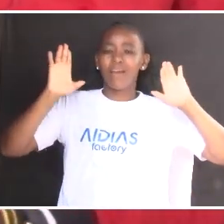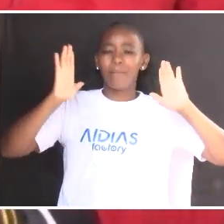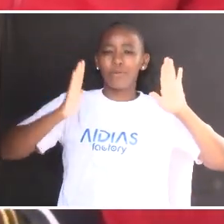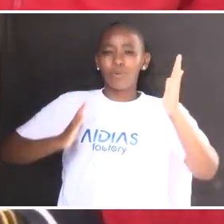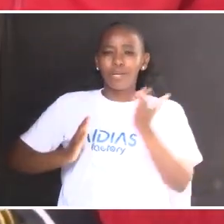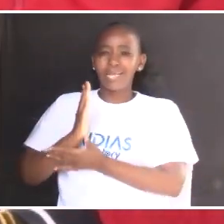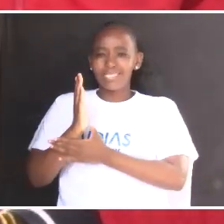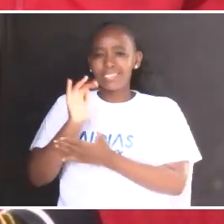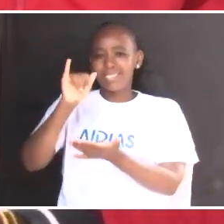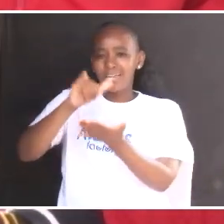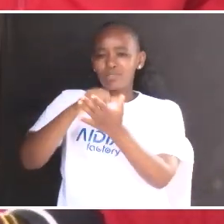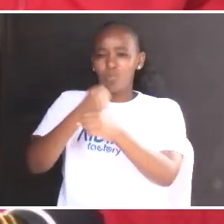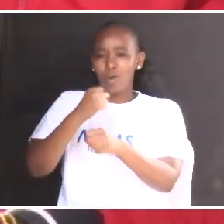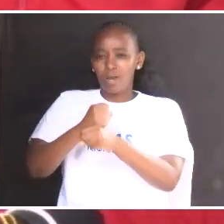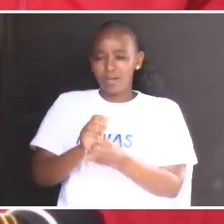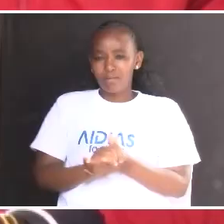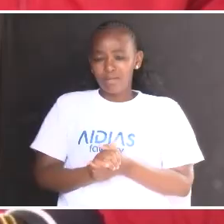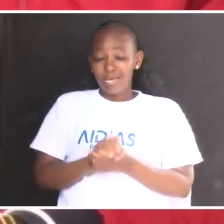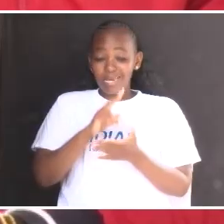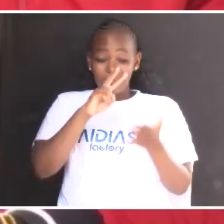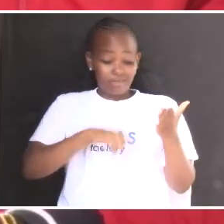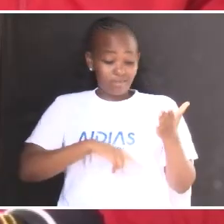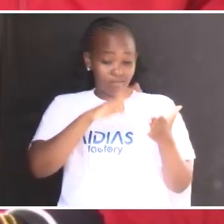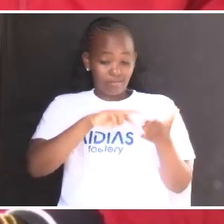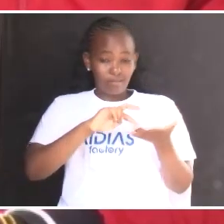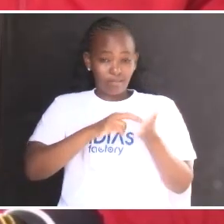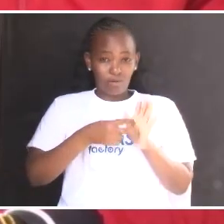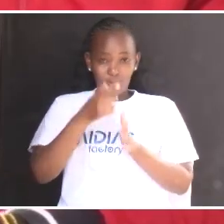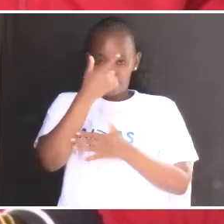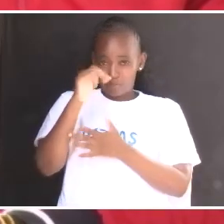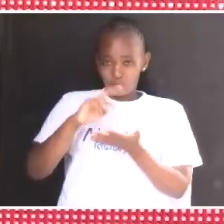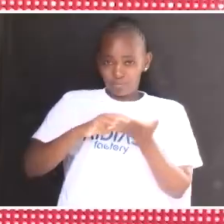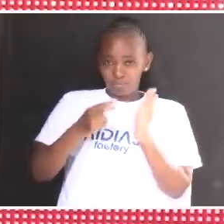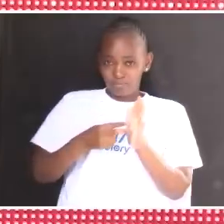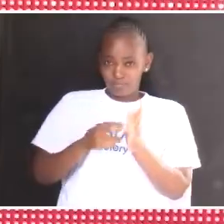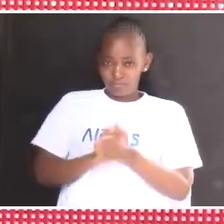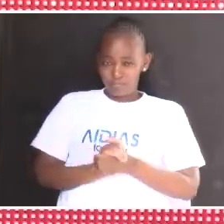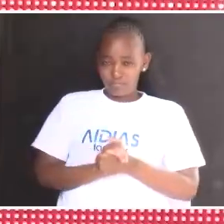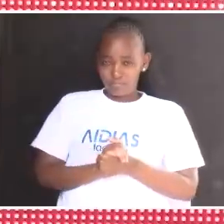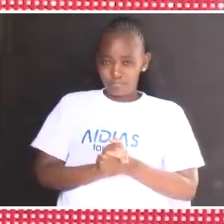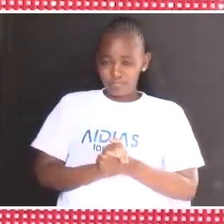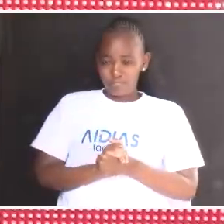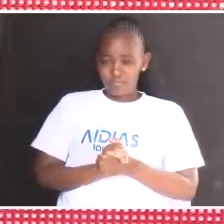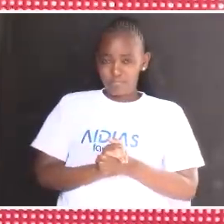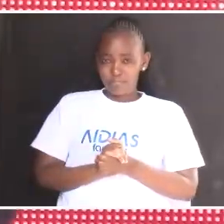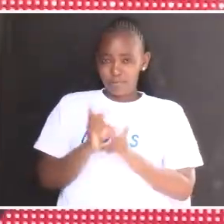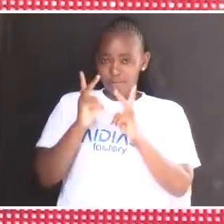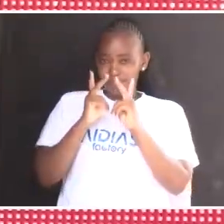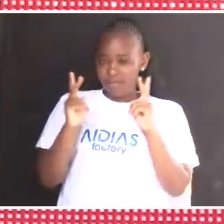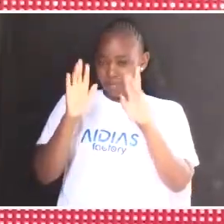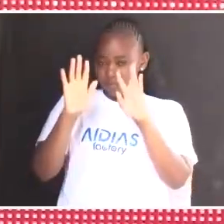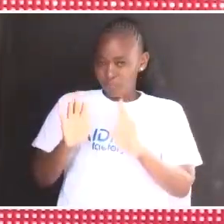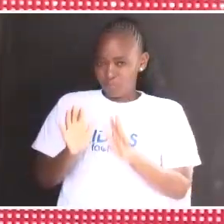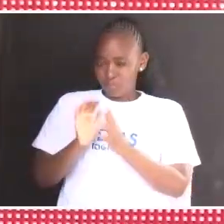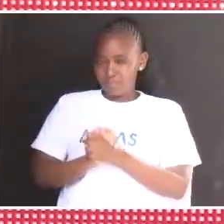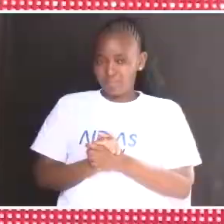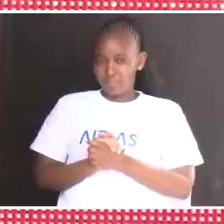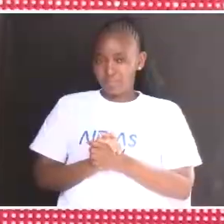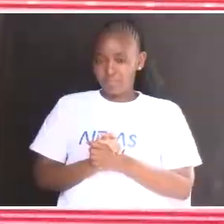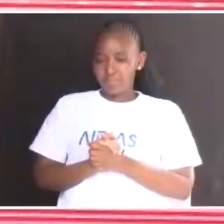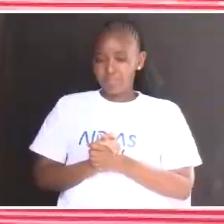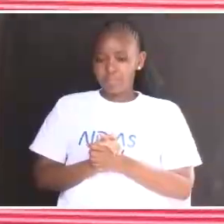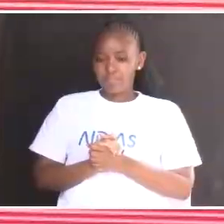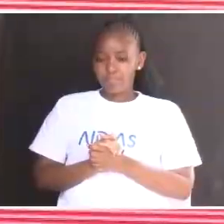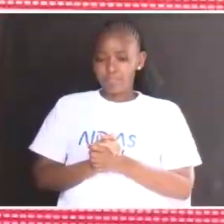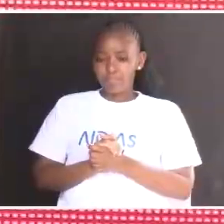rights in that work? Ensure you read that contract, because contracts, ladies and gentlemen, are very important.